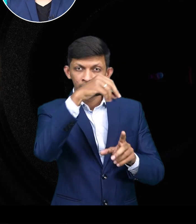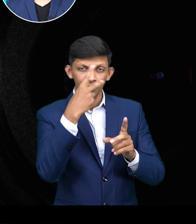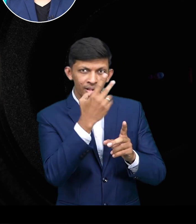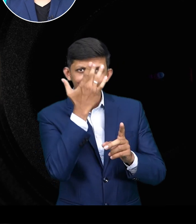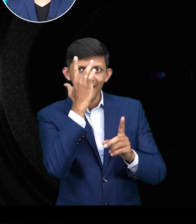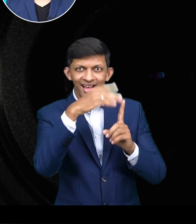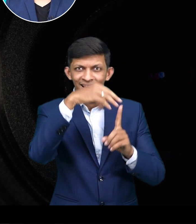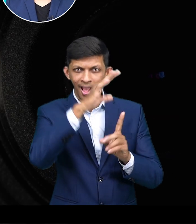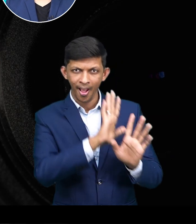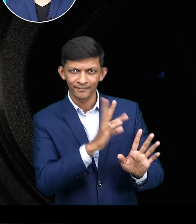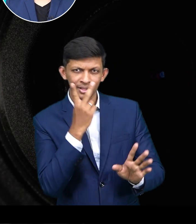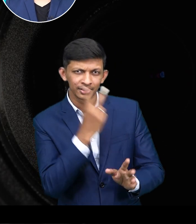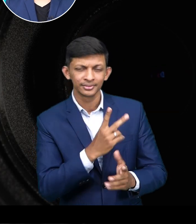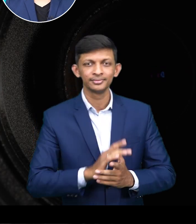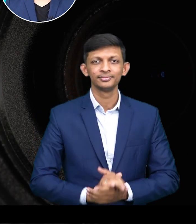prism.